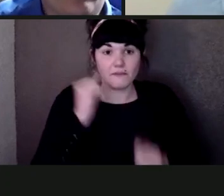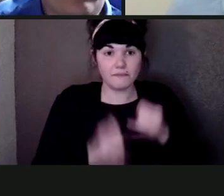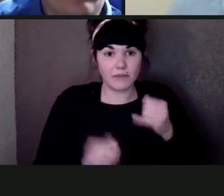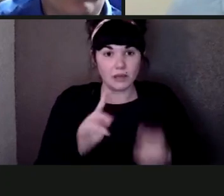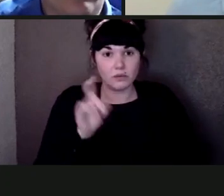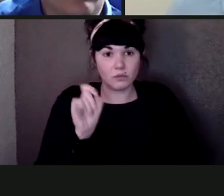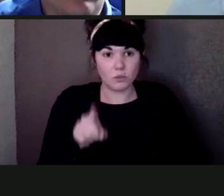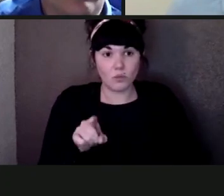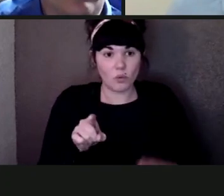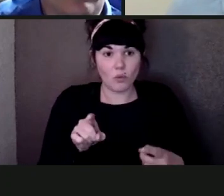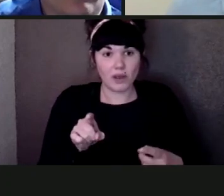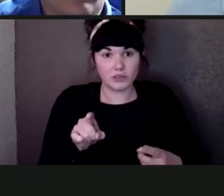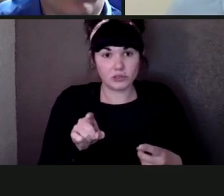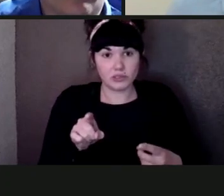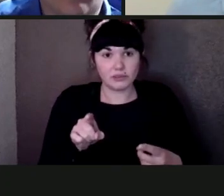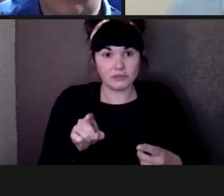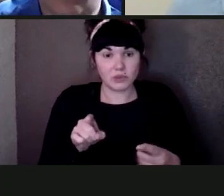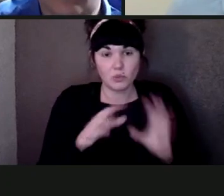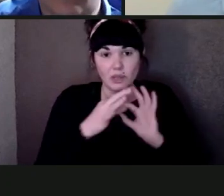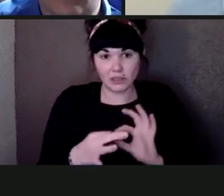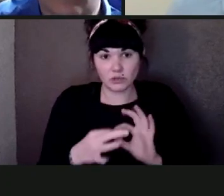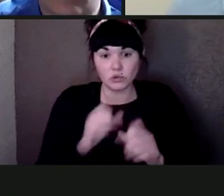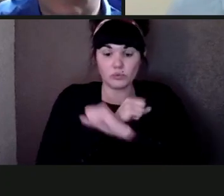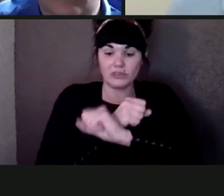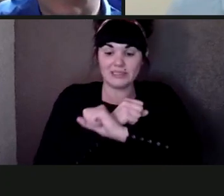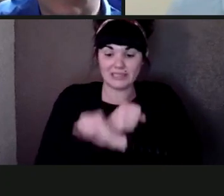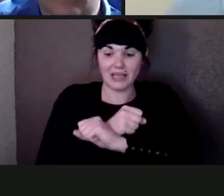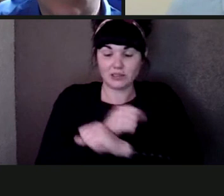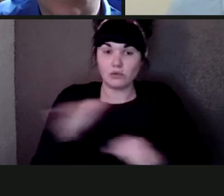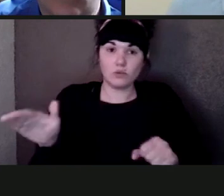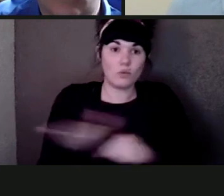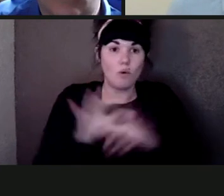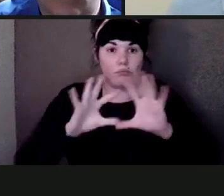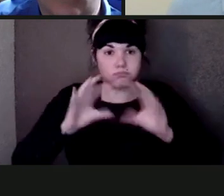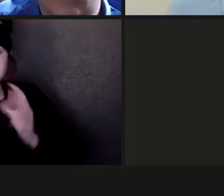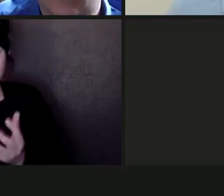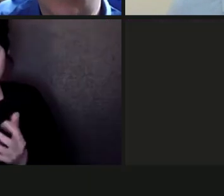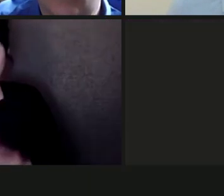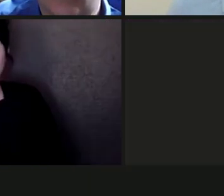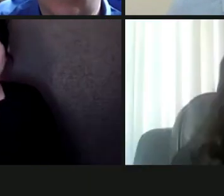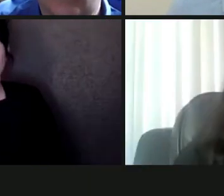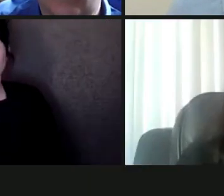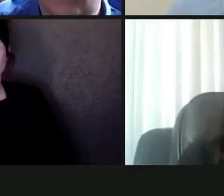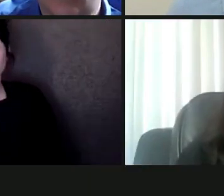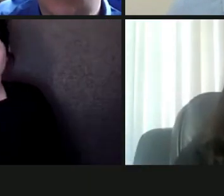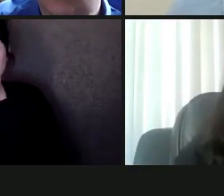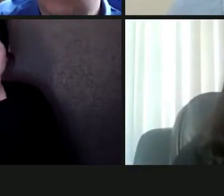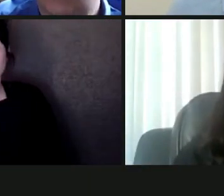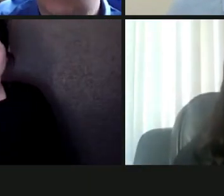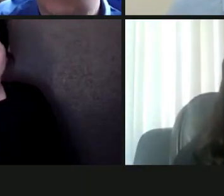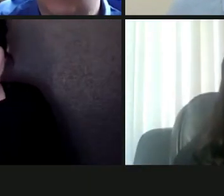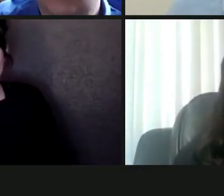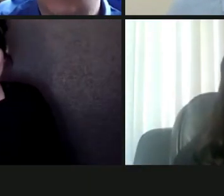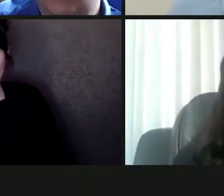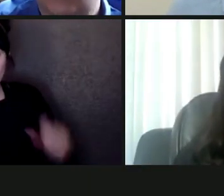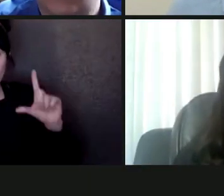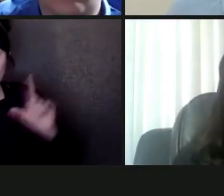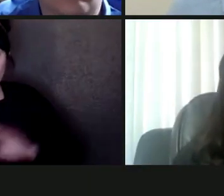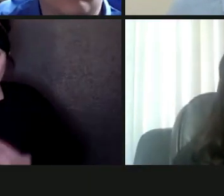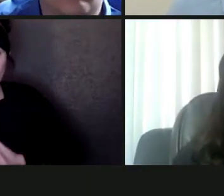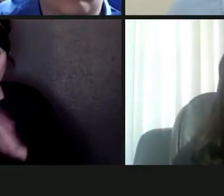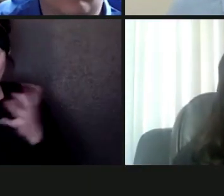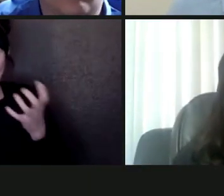global citizens. So thank you all so much. Jasmine, if you could just pop on for just a minute, um, I wanted